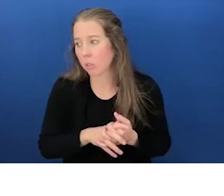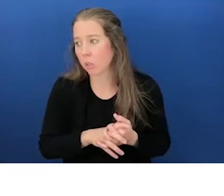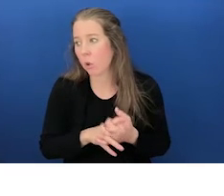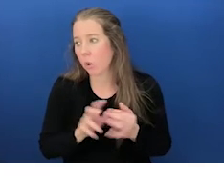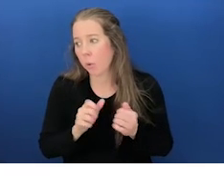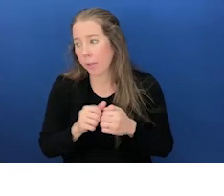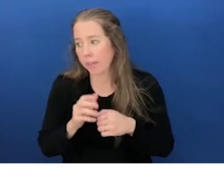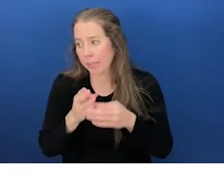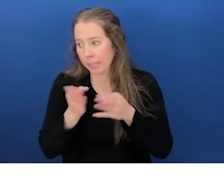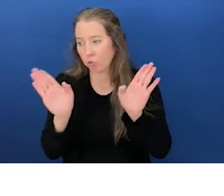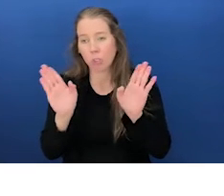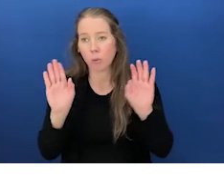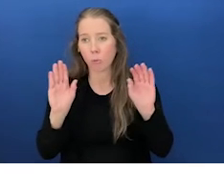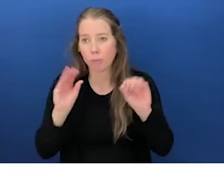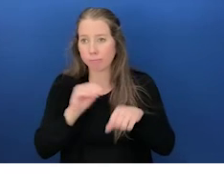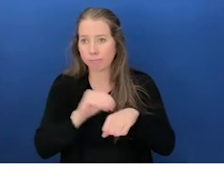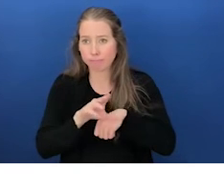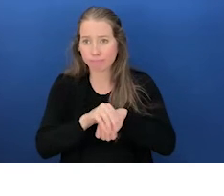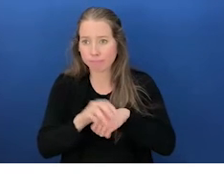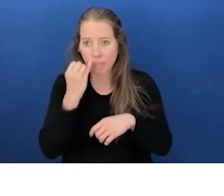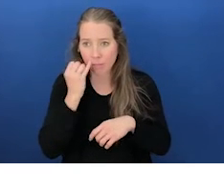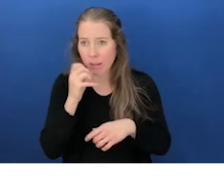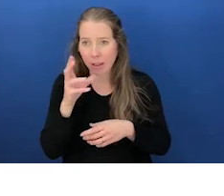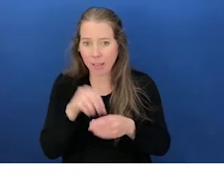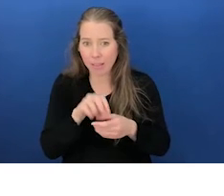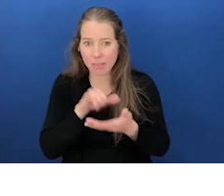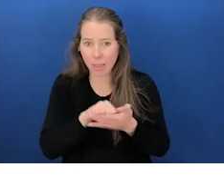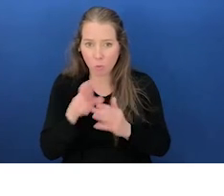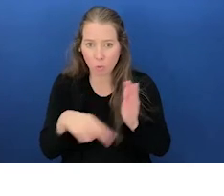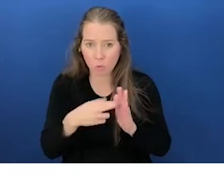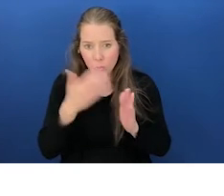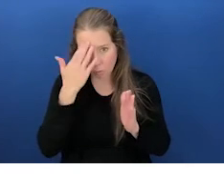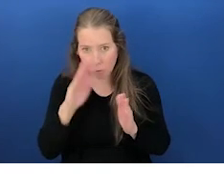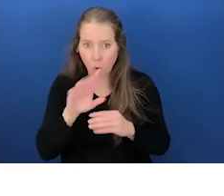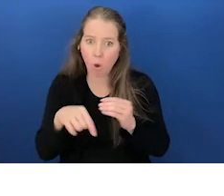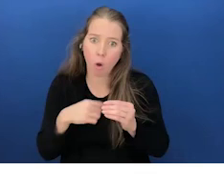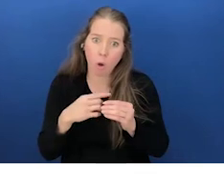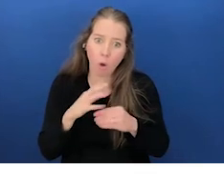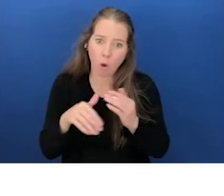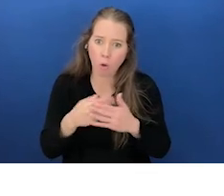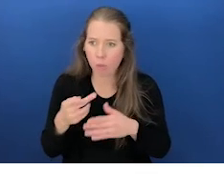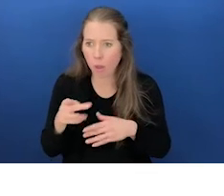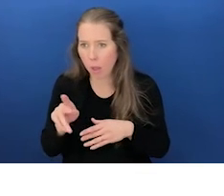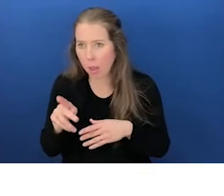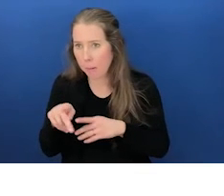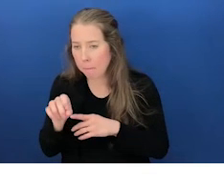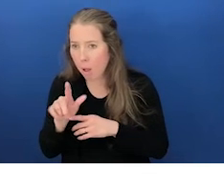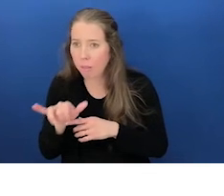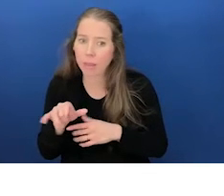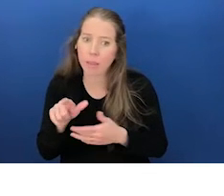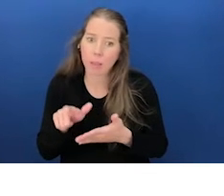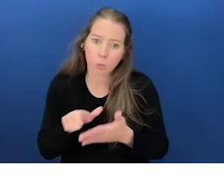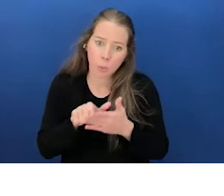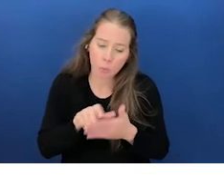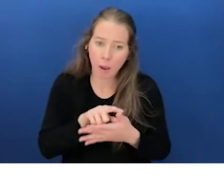counseling, if we're not in that role, we wouldn't know all those policies and all those things that that eligibility